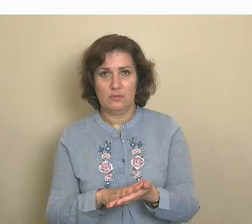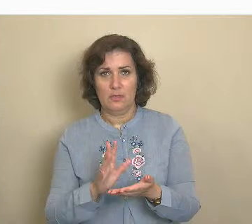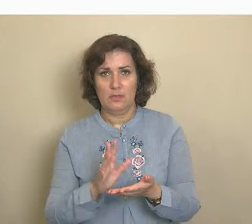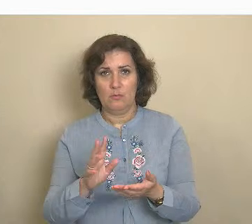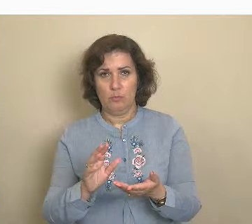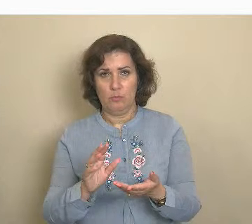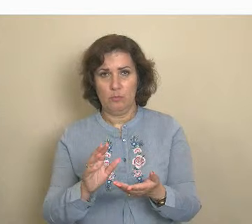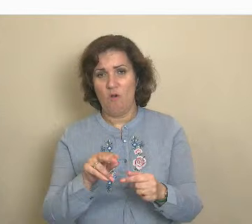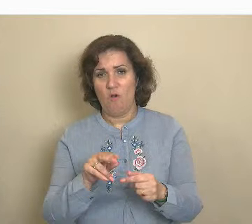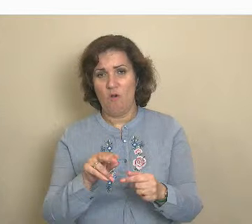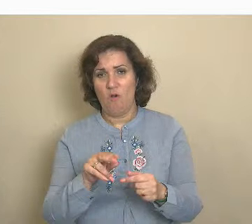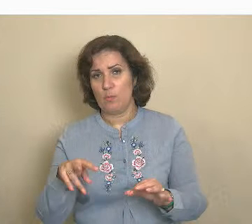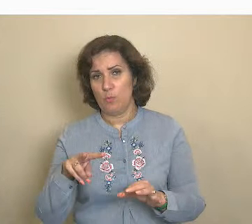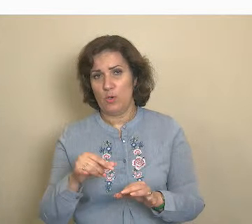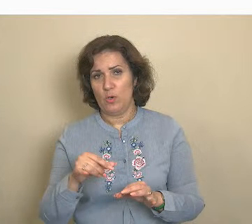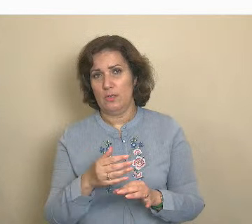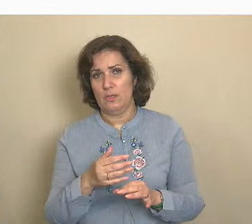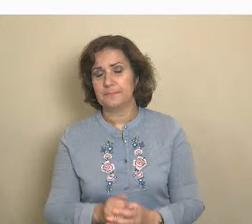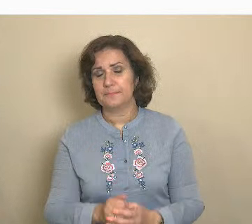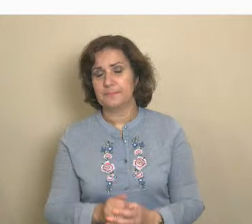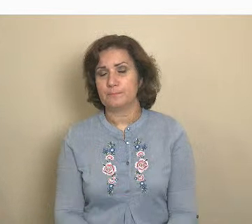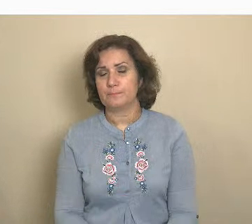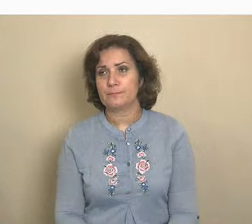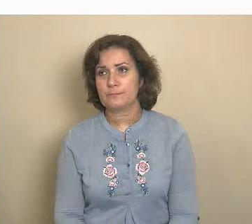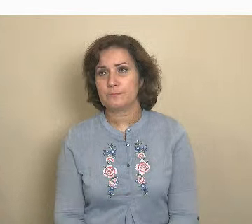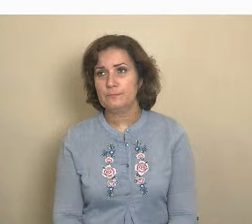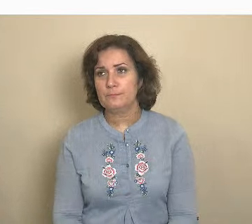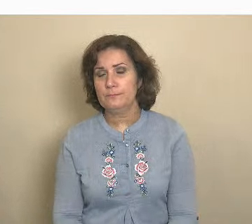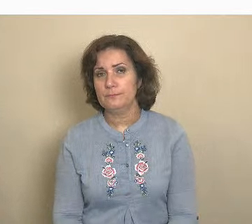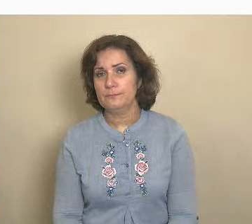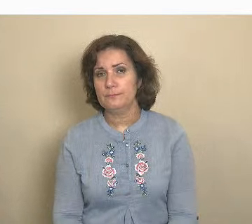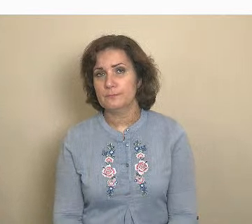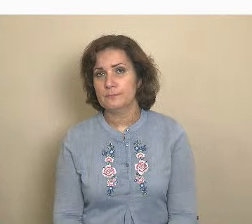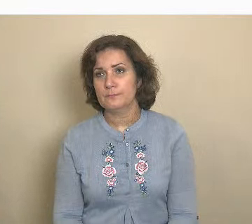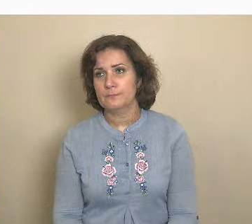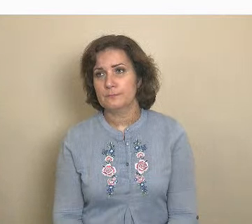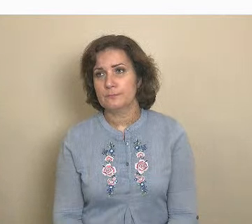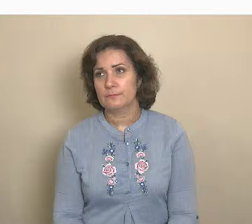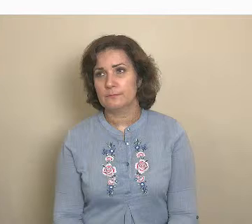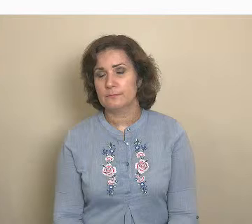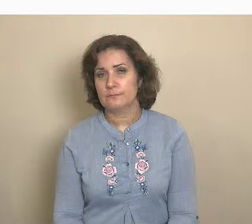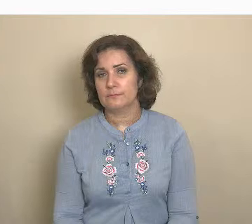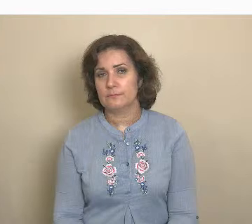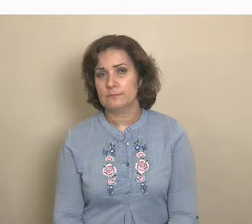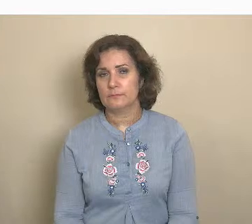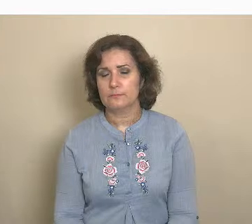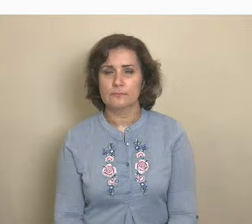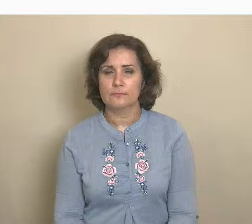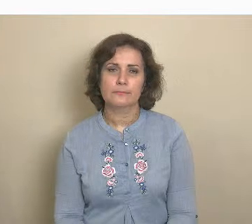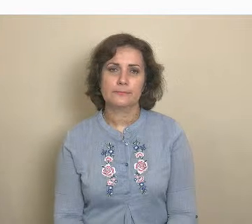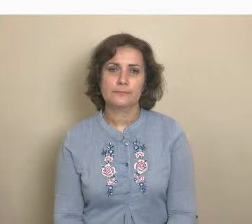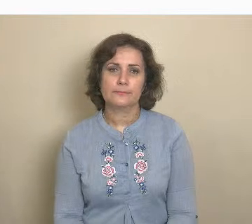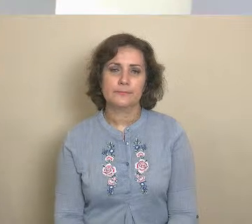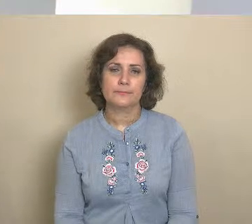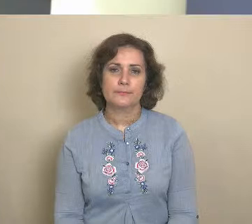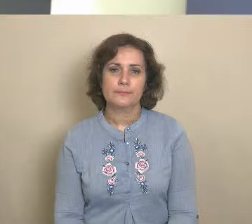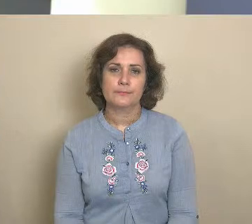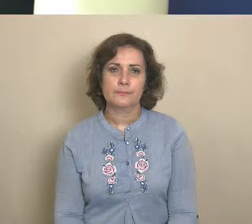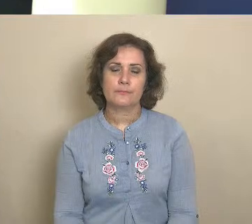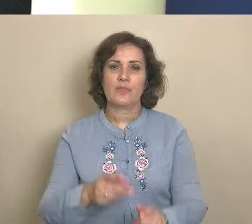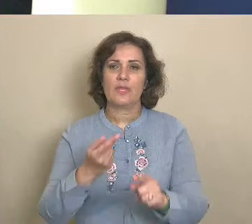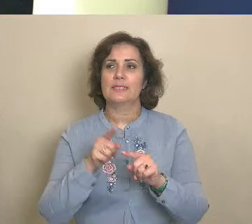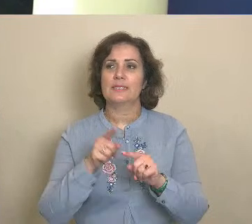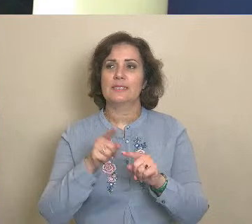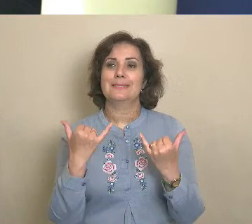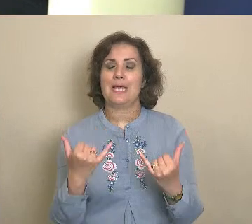verifies the numbers mathematically based on the respective formulas to see if there were any infringement there.